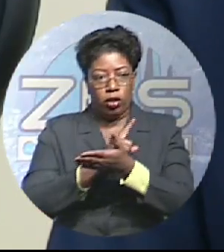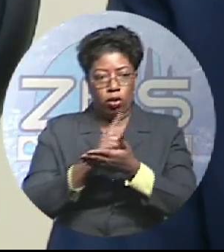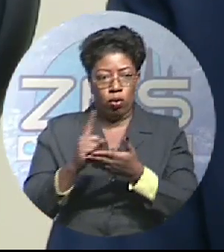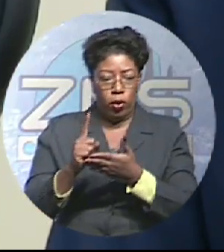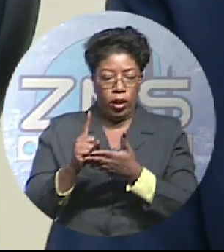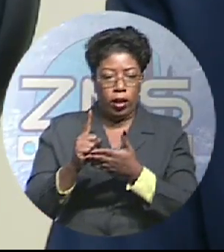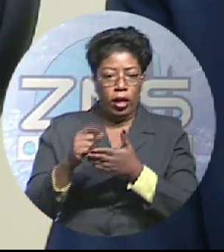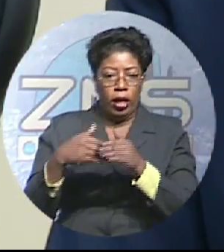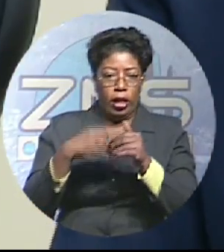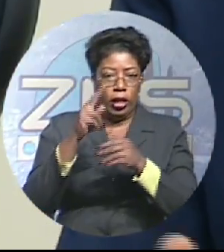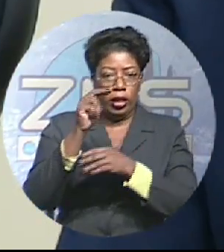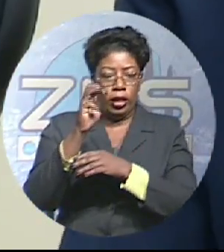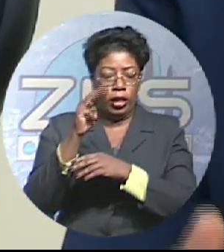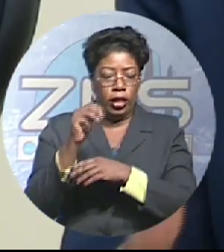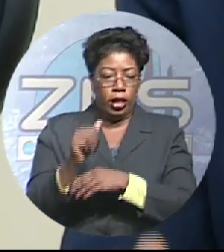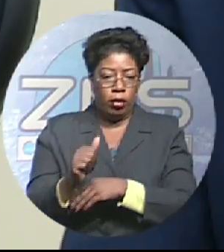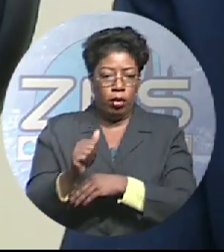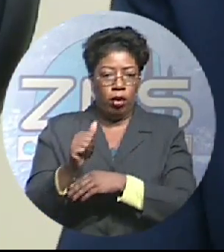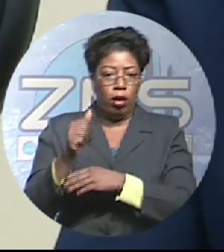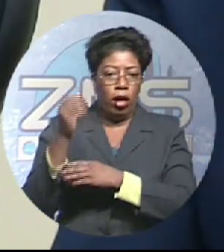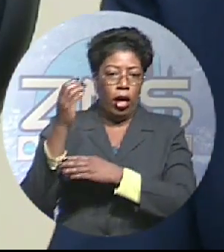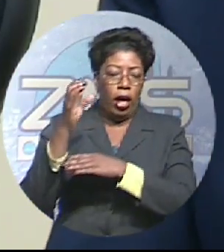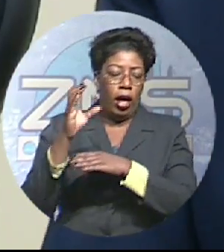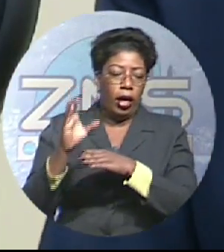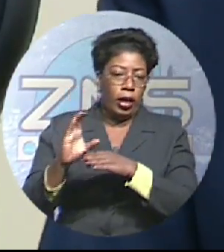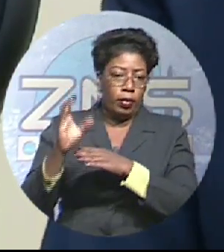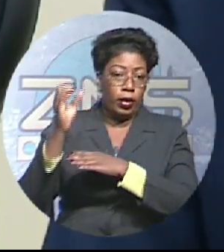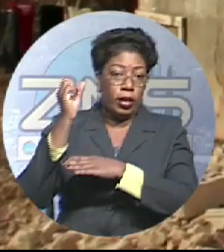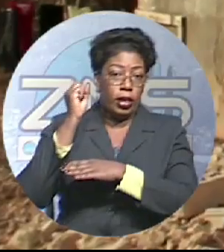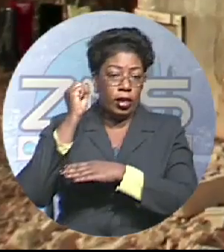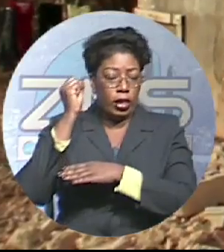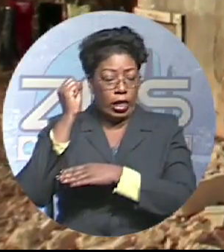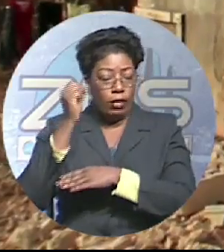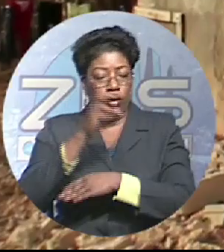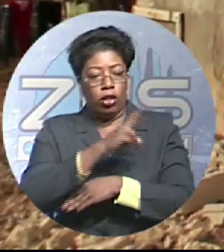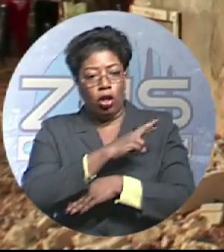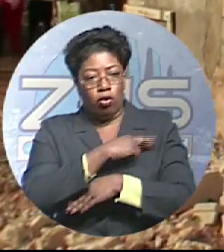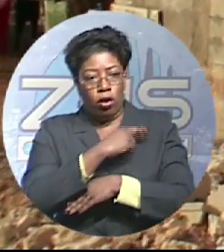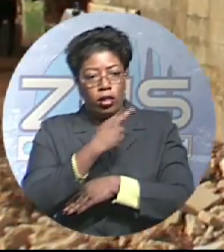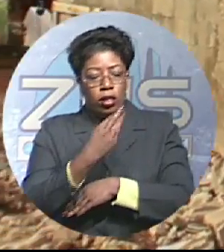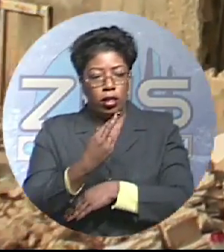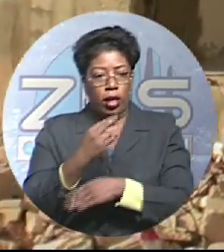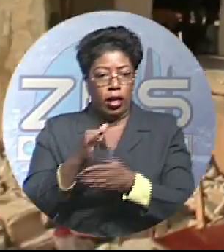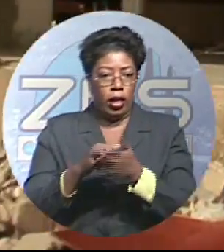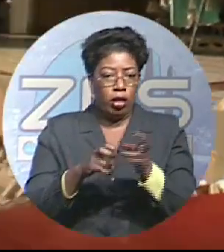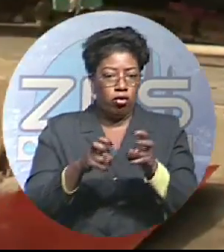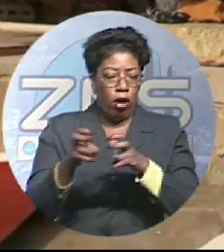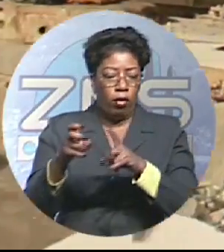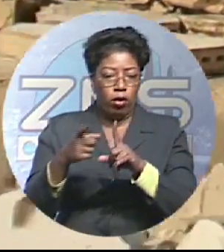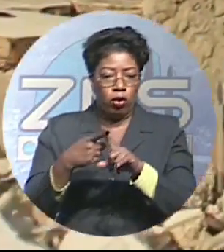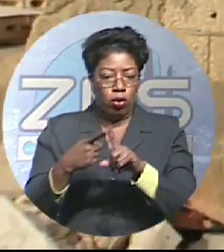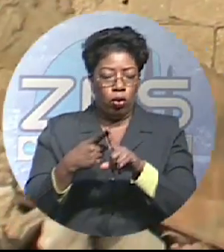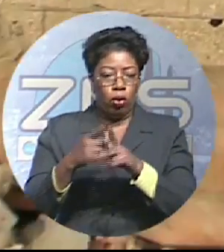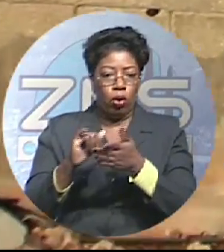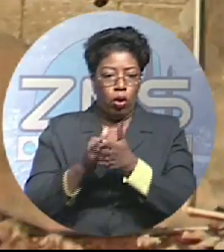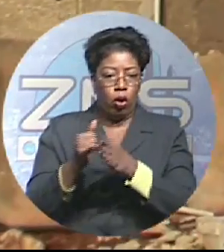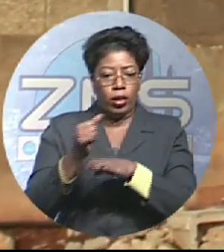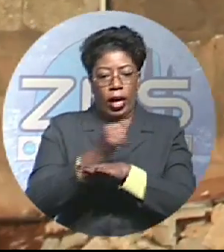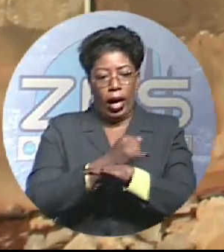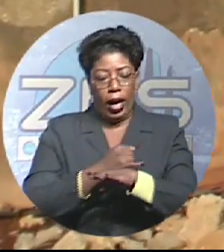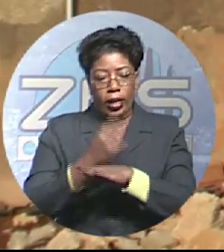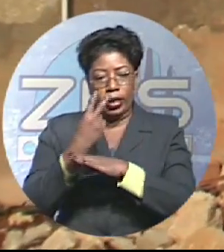Director of NEMA Captain Stephen Russell and Head of the NRRU Melanie Roach traveled to those islands to have